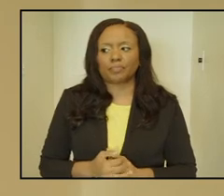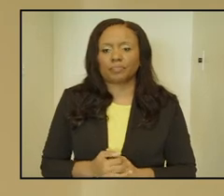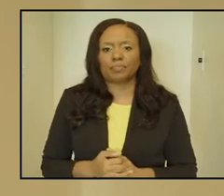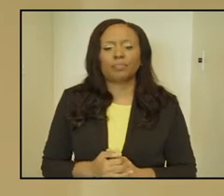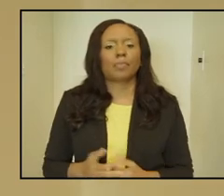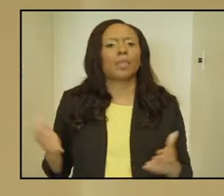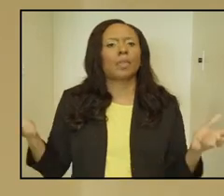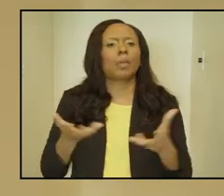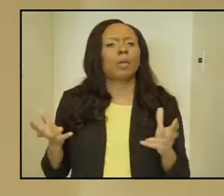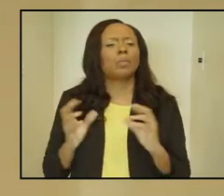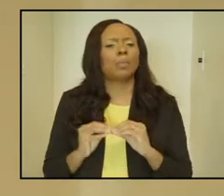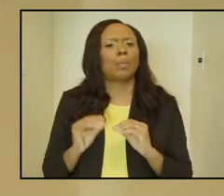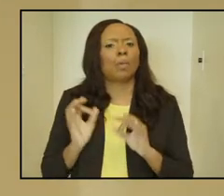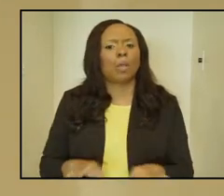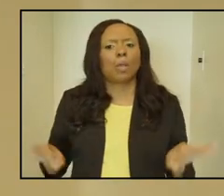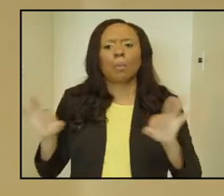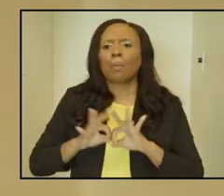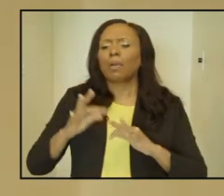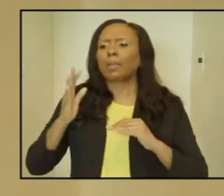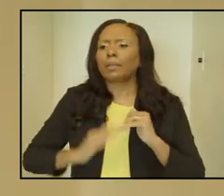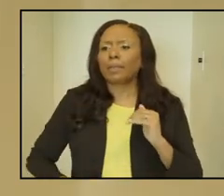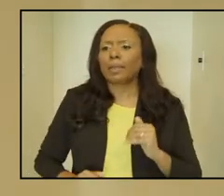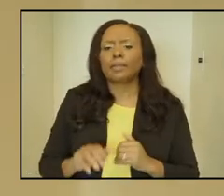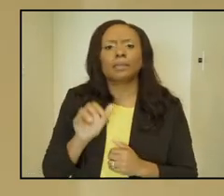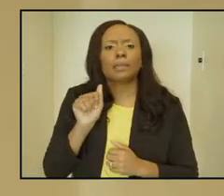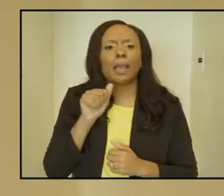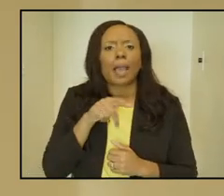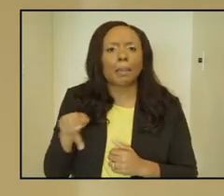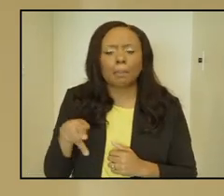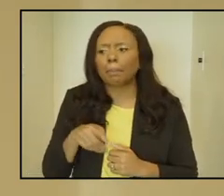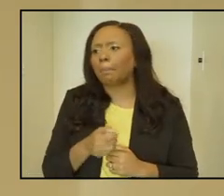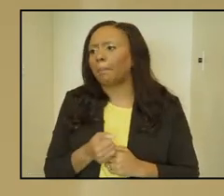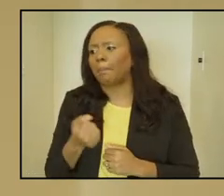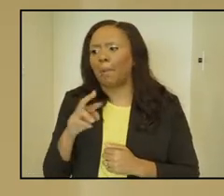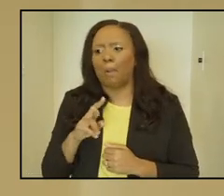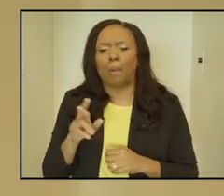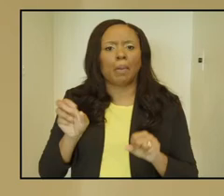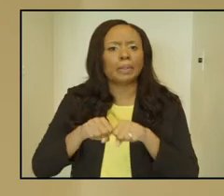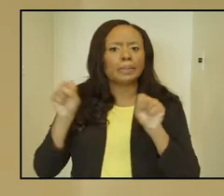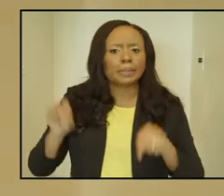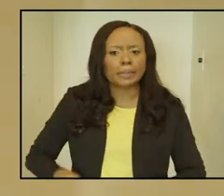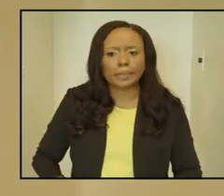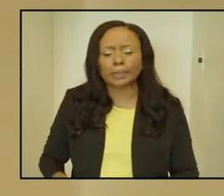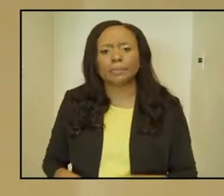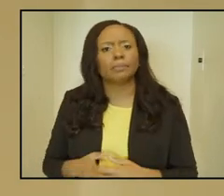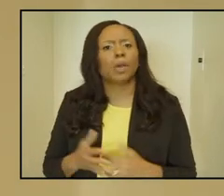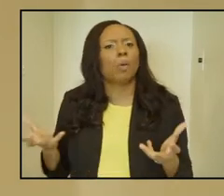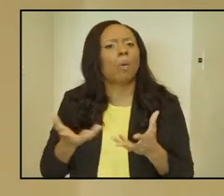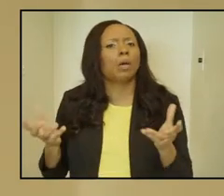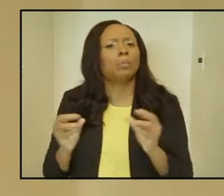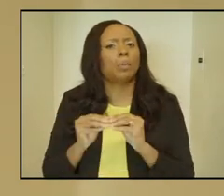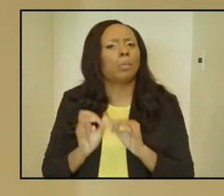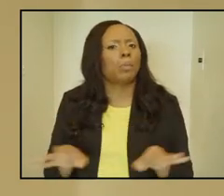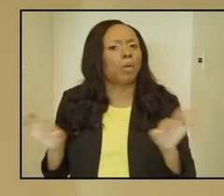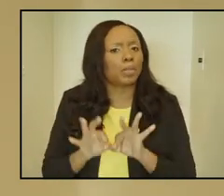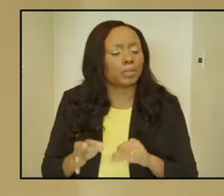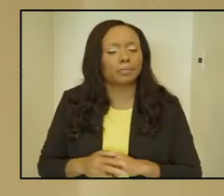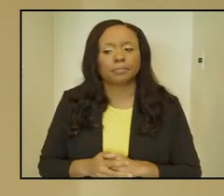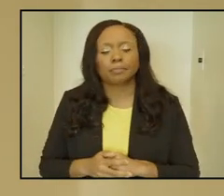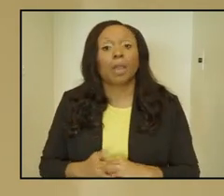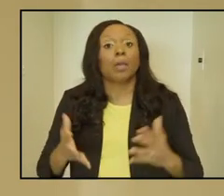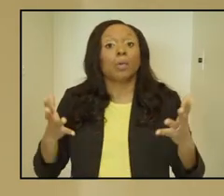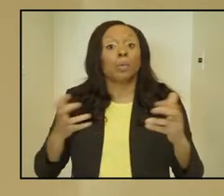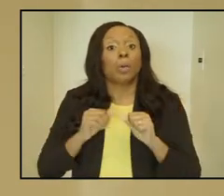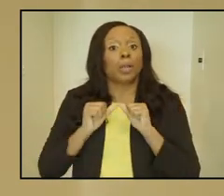any server, app, program, or system in the cloud is our ability to continually learn about the technological